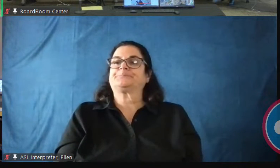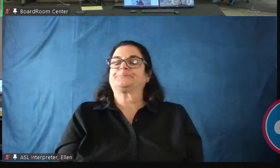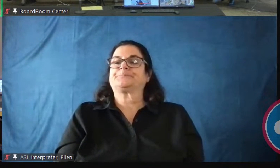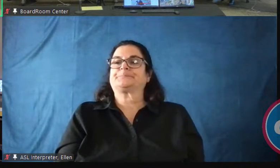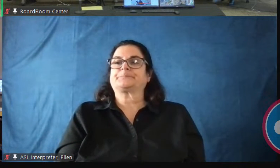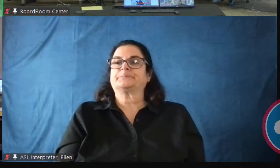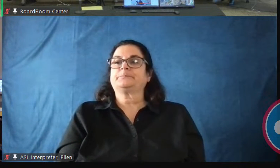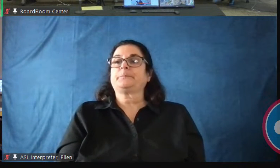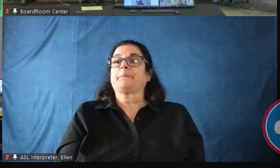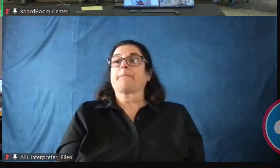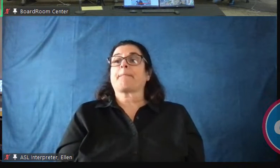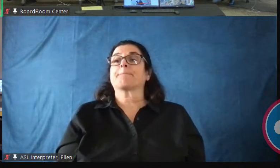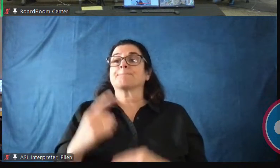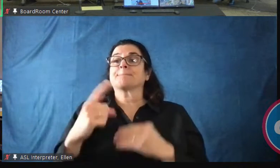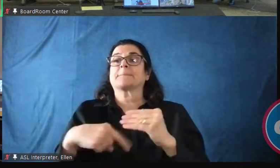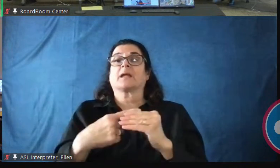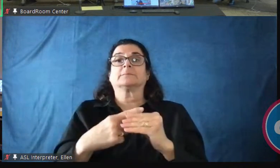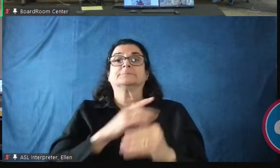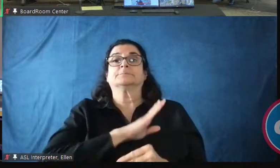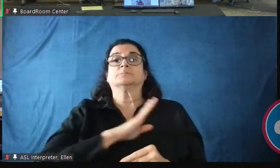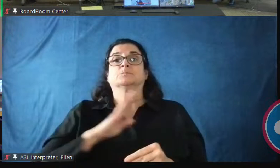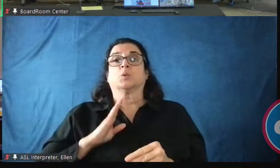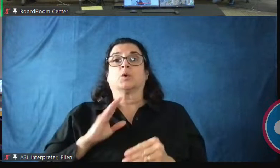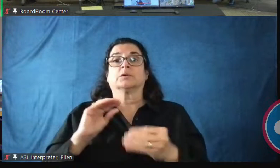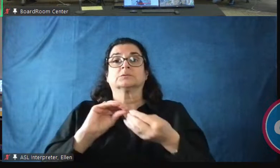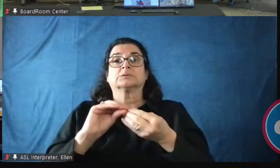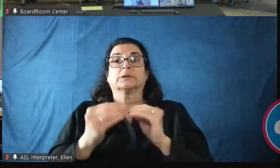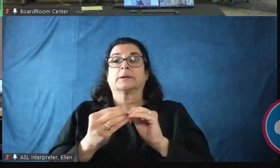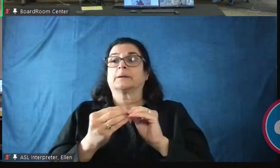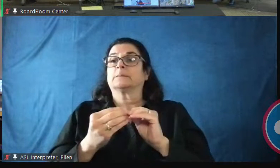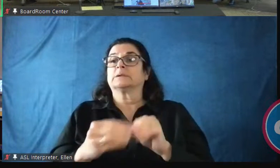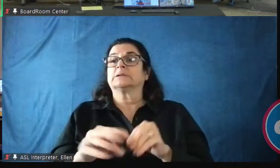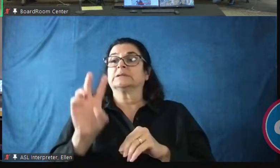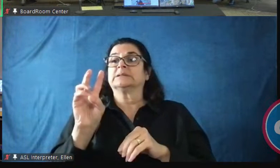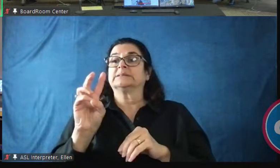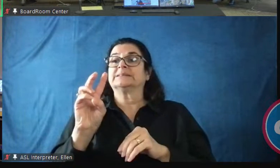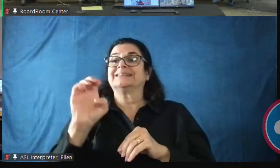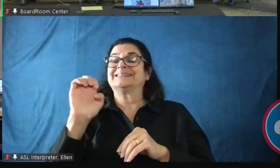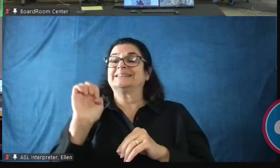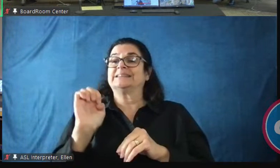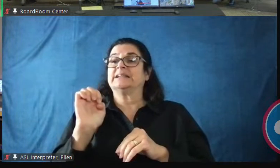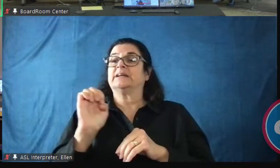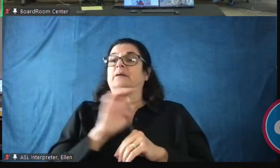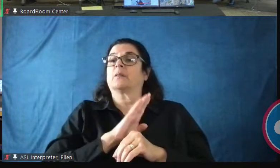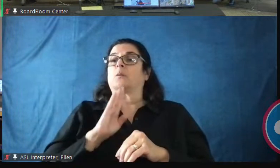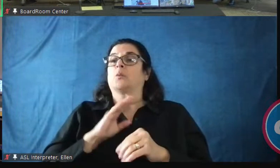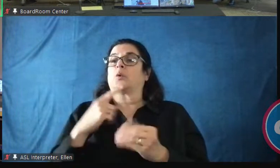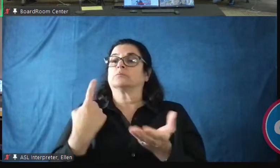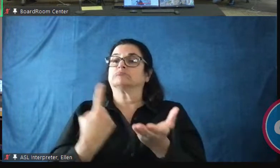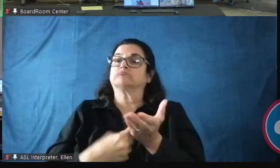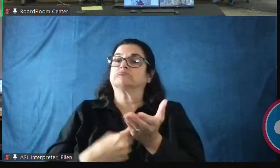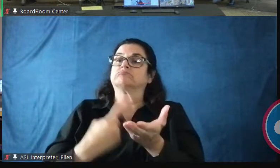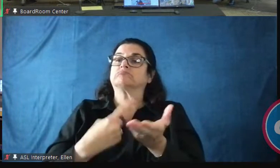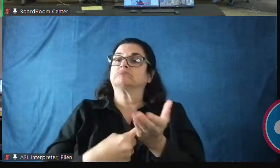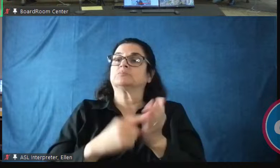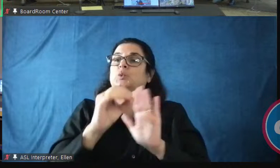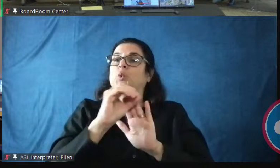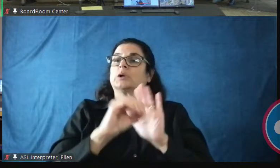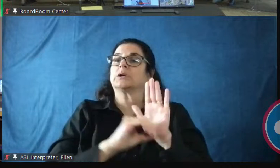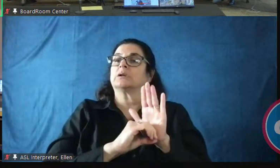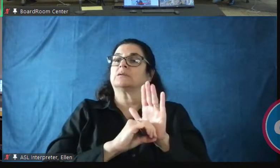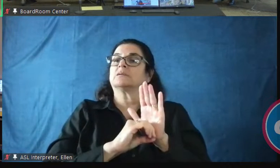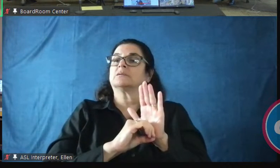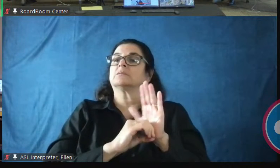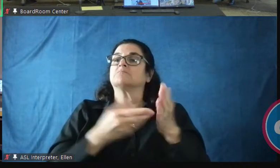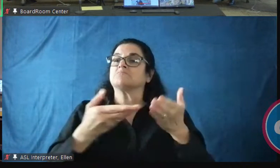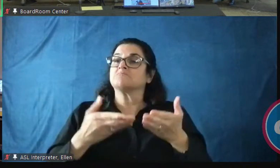In connection with board agenda item 6E, Chairman, the board reviewed an ordinance authorizing execution of a collective bargaining agreement containing